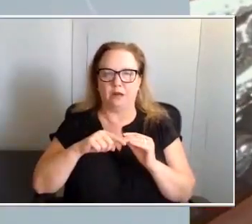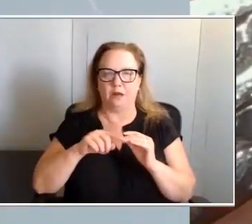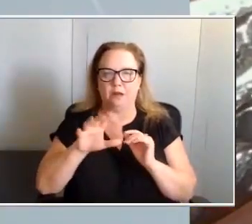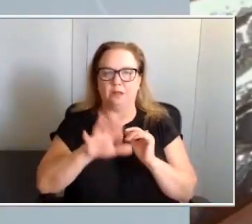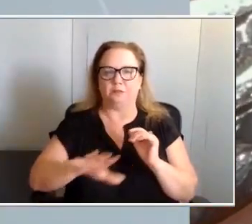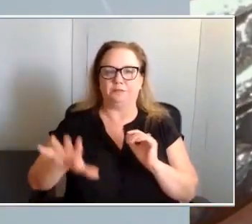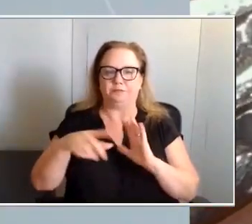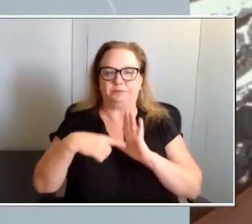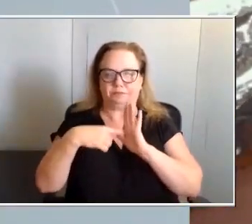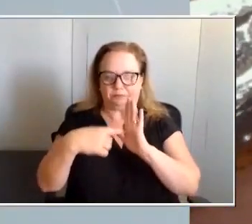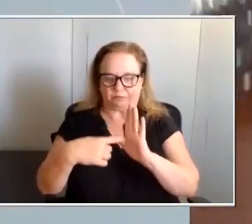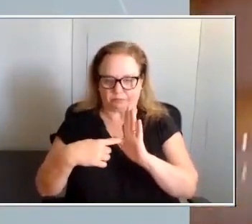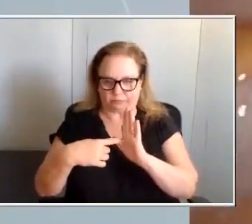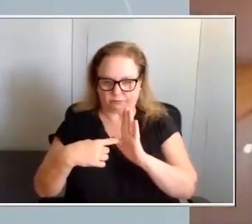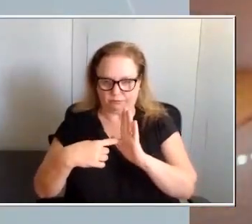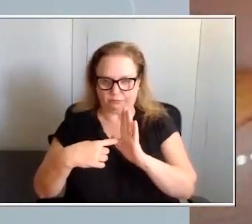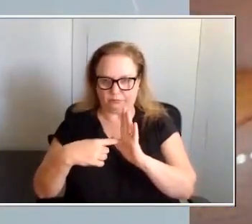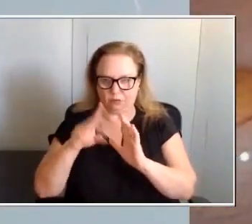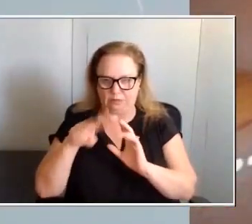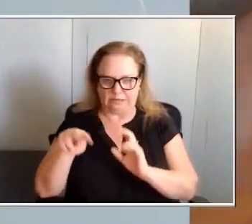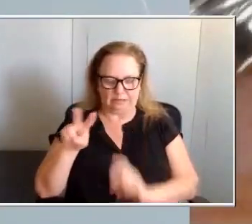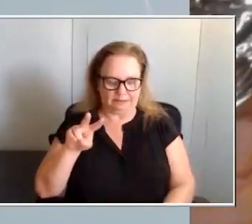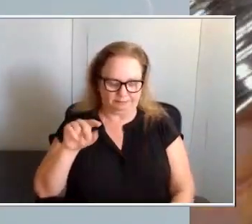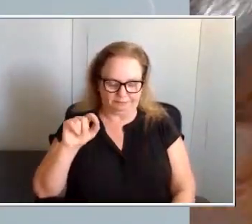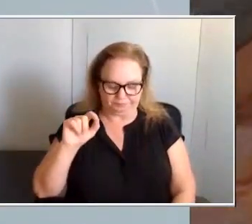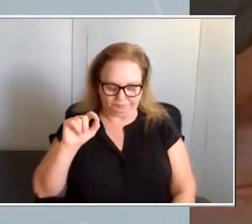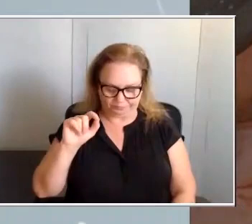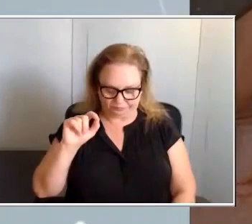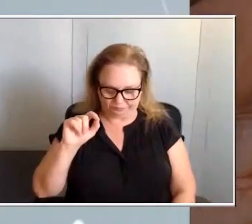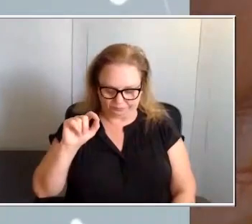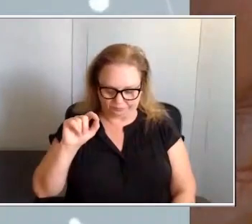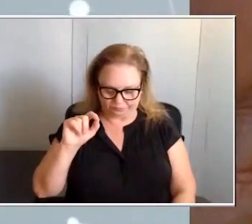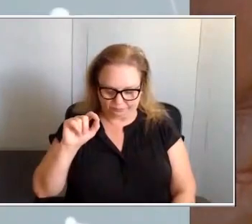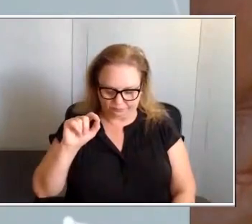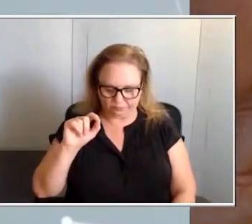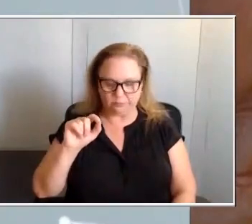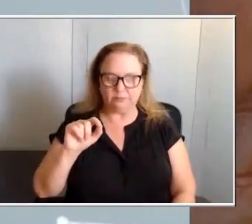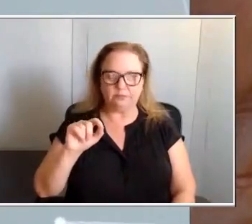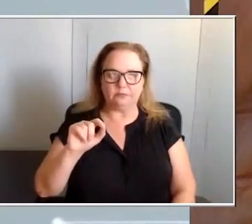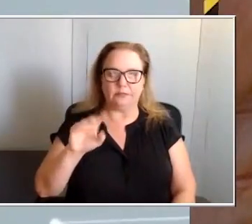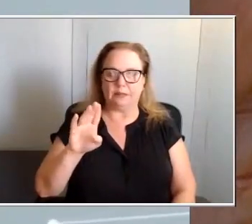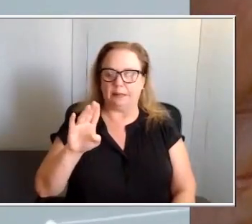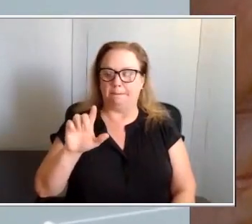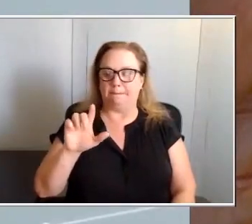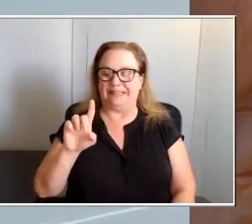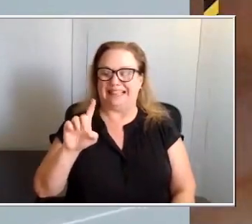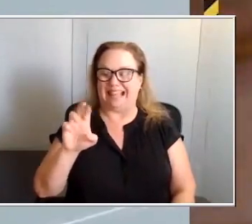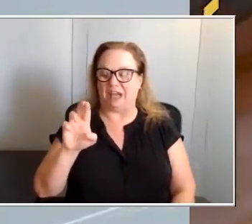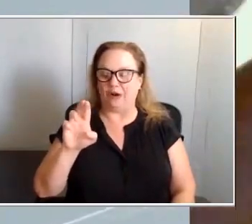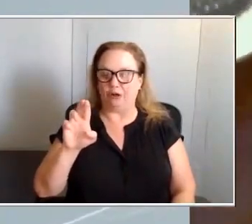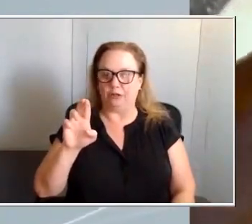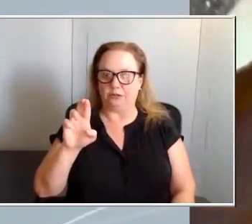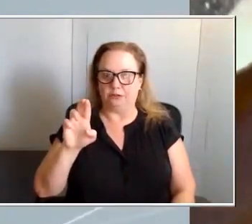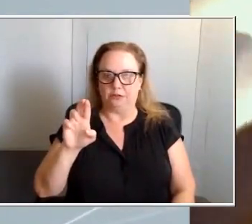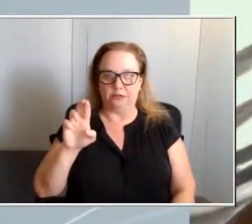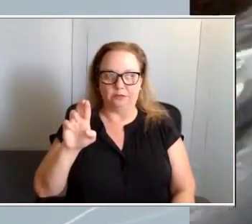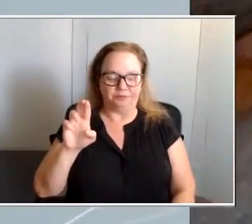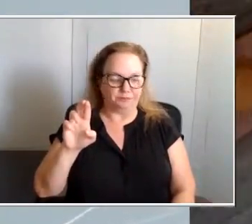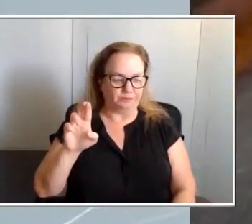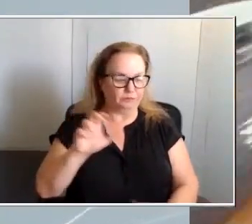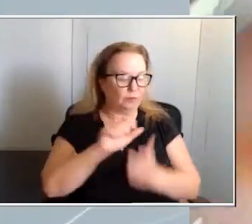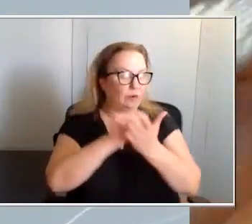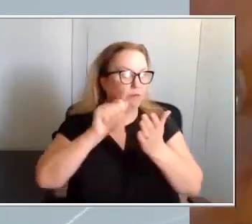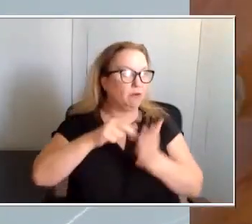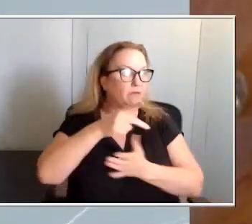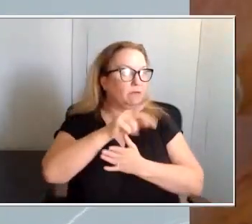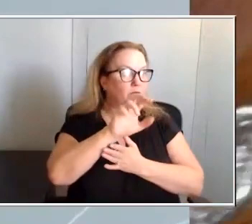it. What are we looking at? So right now what we're looking at is the back of the bladder. So normally when we remove a prostate, we actually have to take